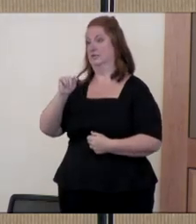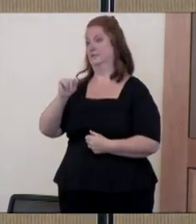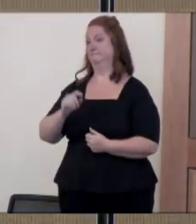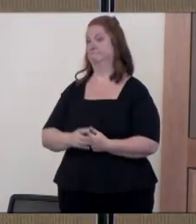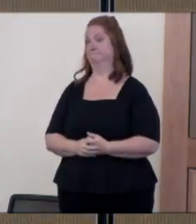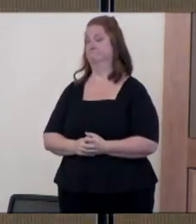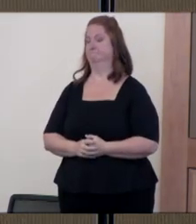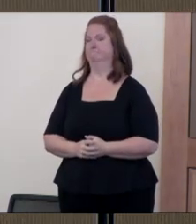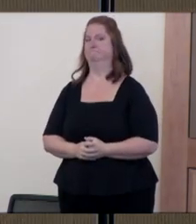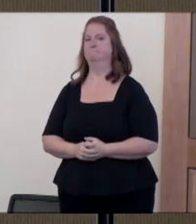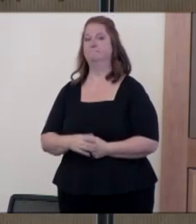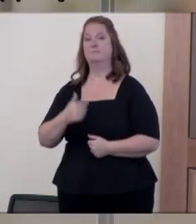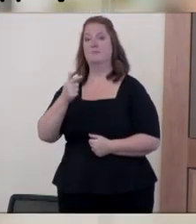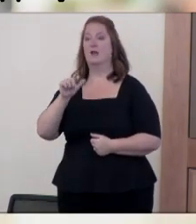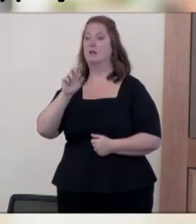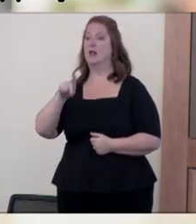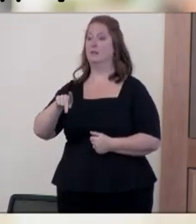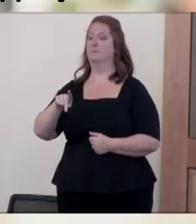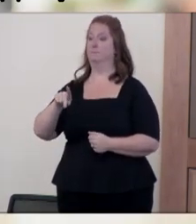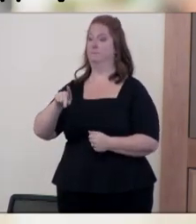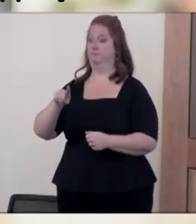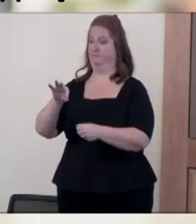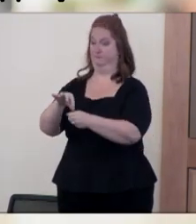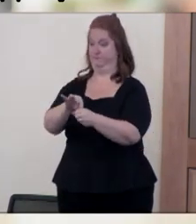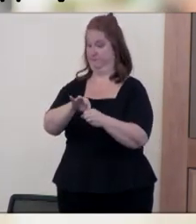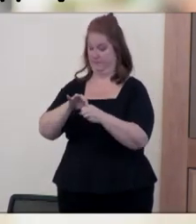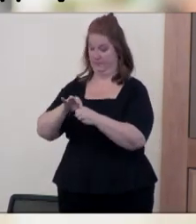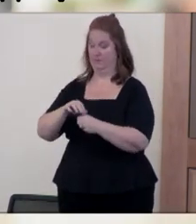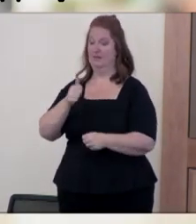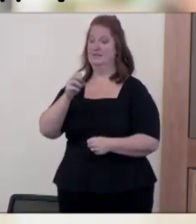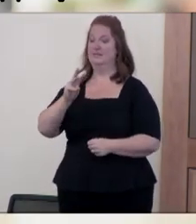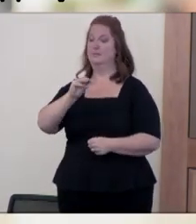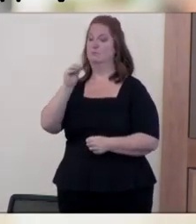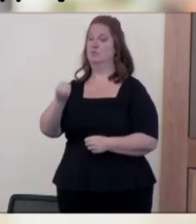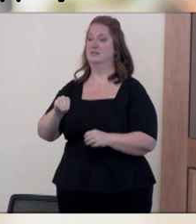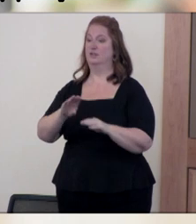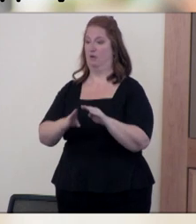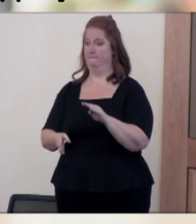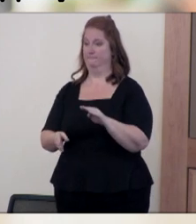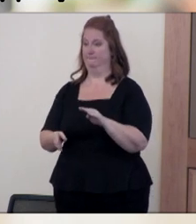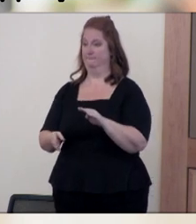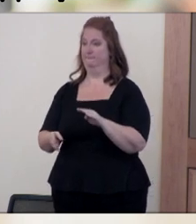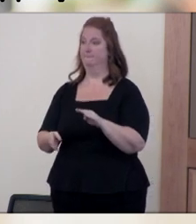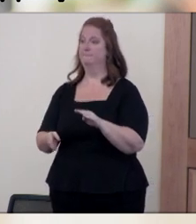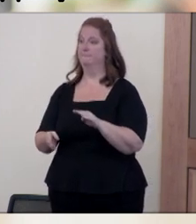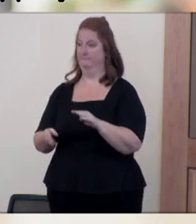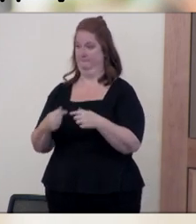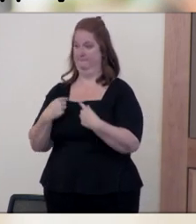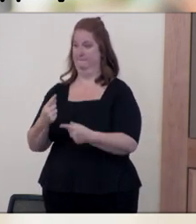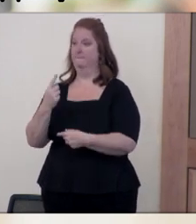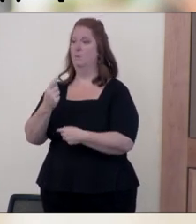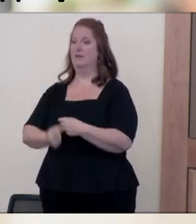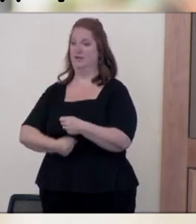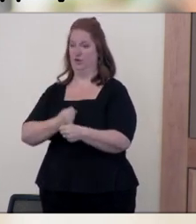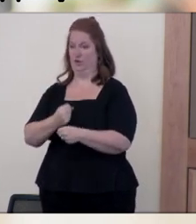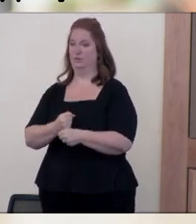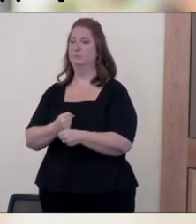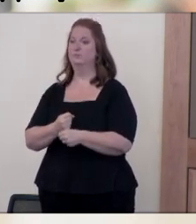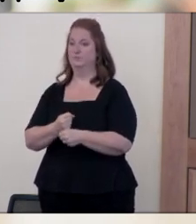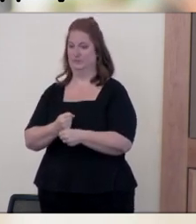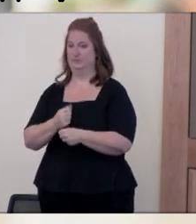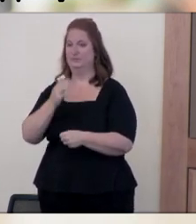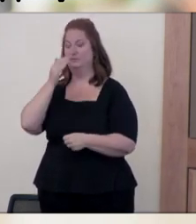A new Gallup poll showed a 16% drop just in this one last year in the number